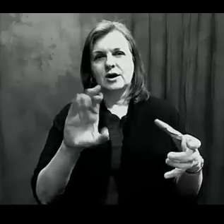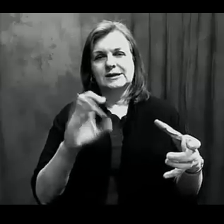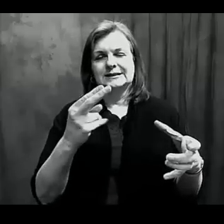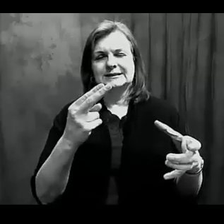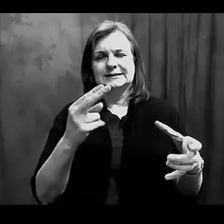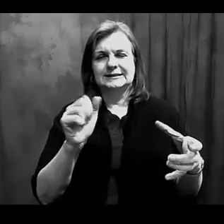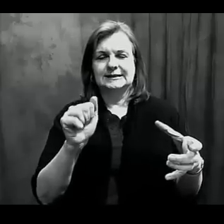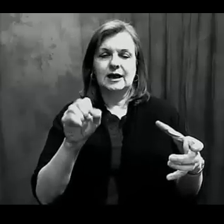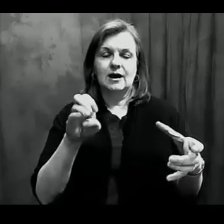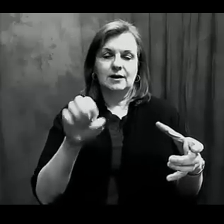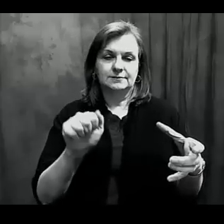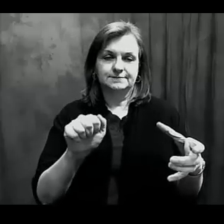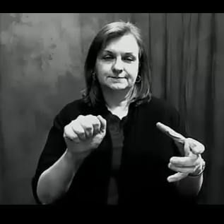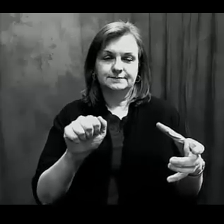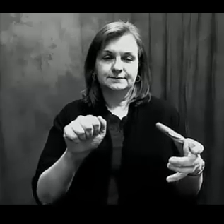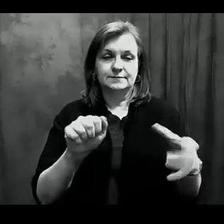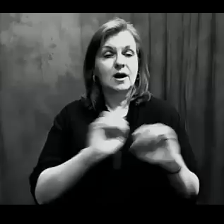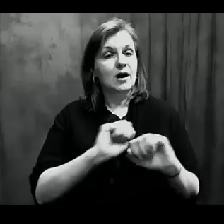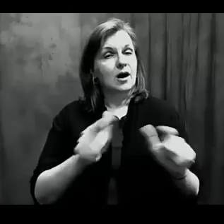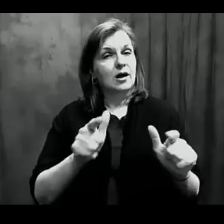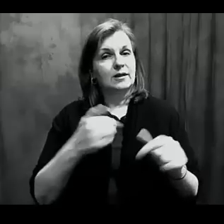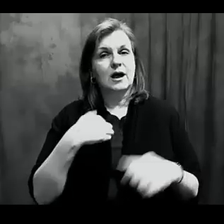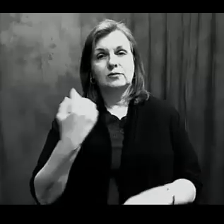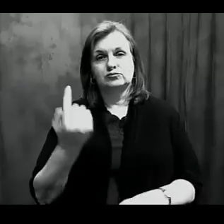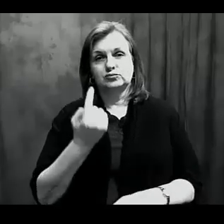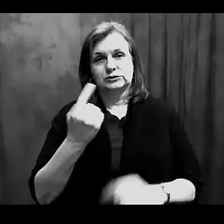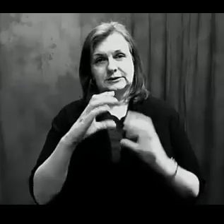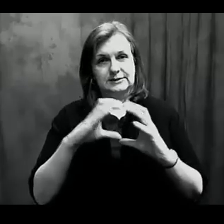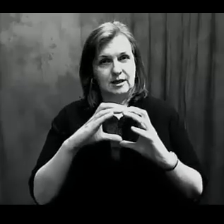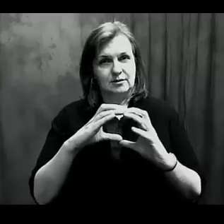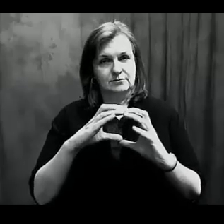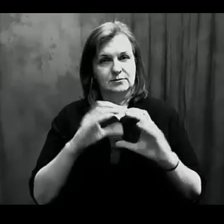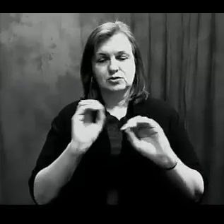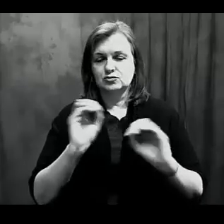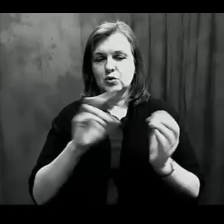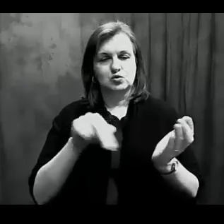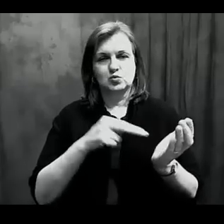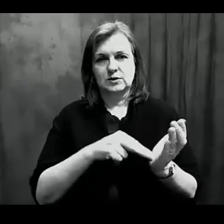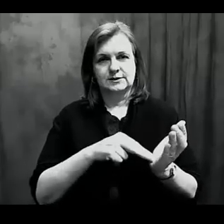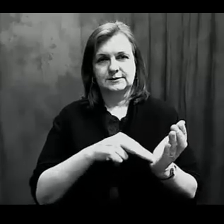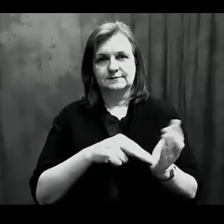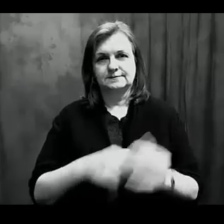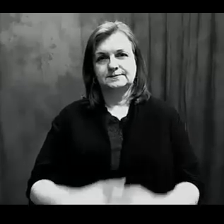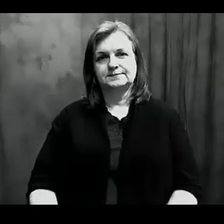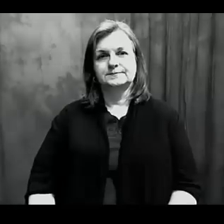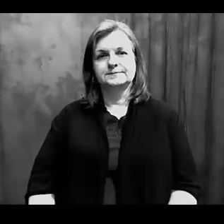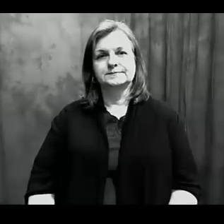actually Archaea. All of them are going to be single-celled